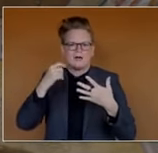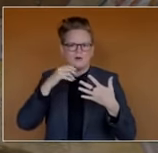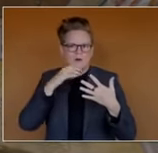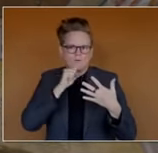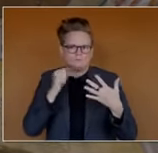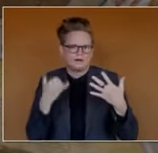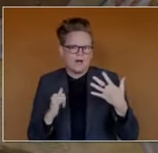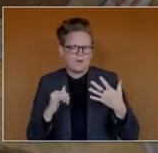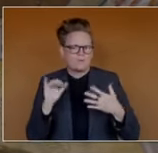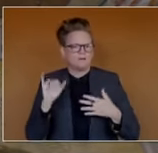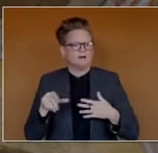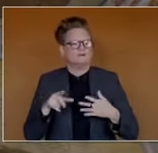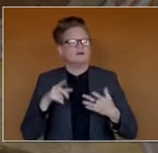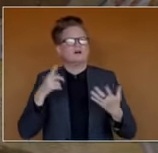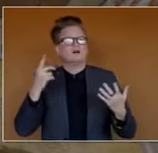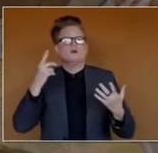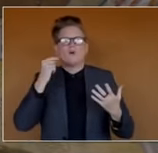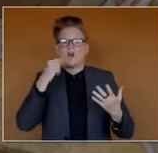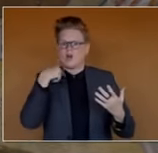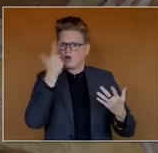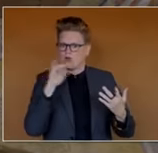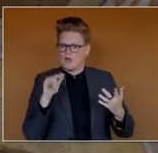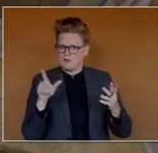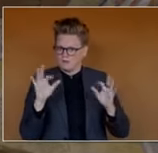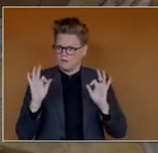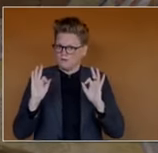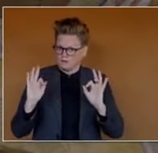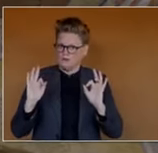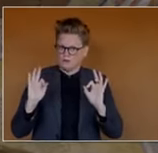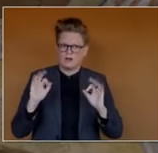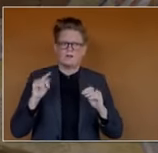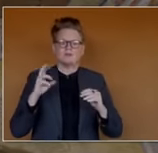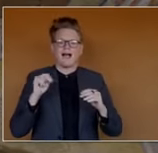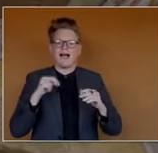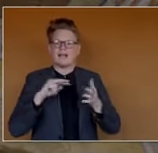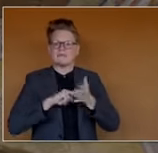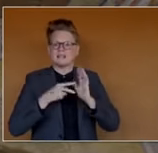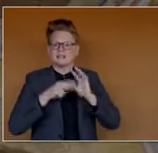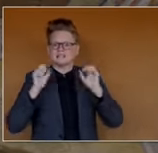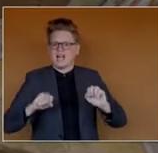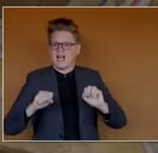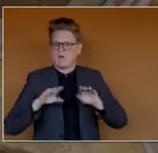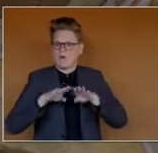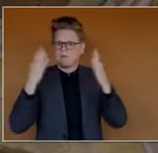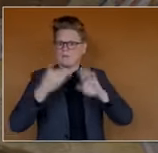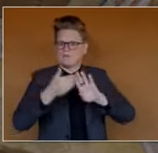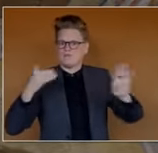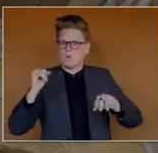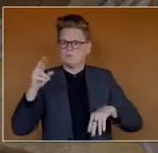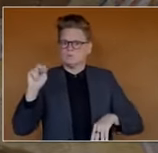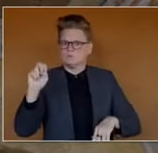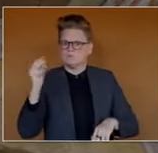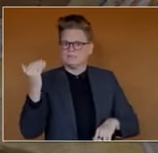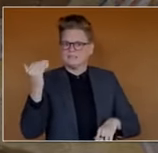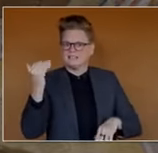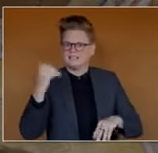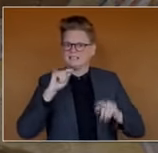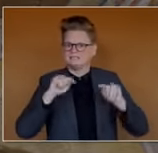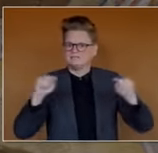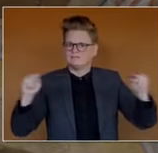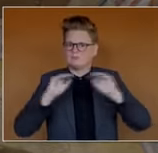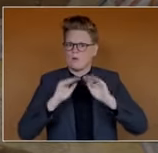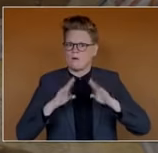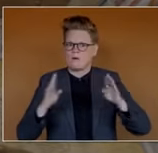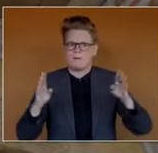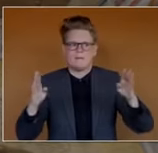as long as we continue to keep this vaccination rate going, 333,000 people received a dose in the last